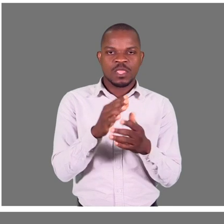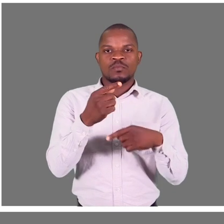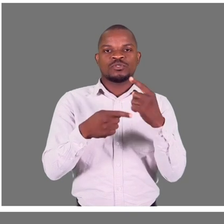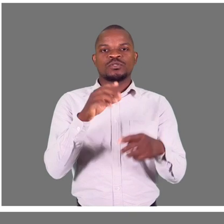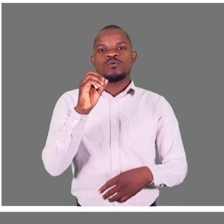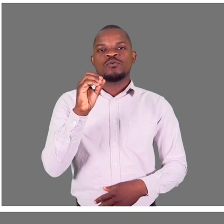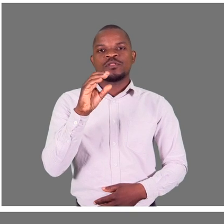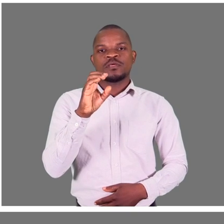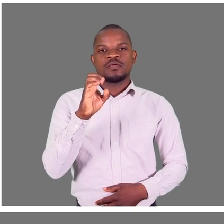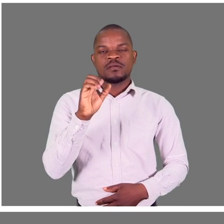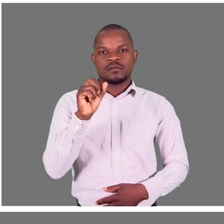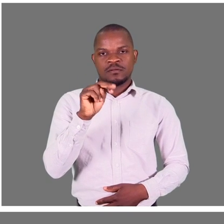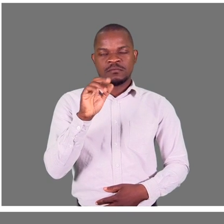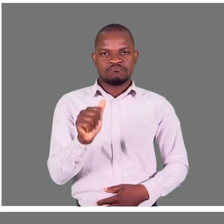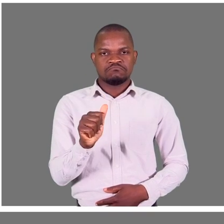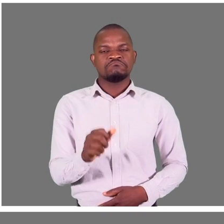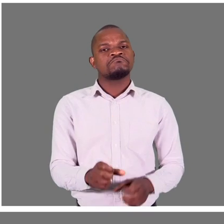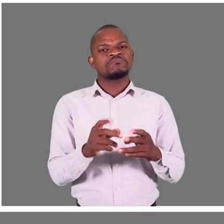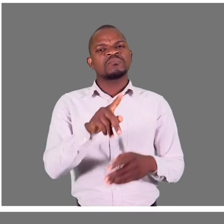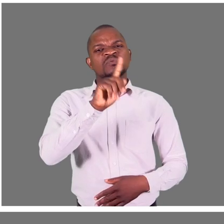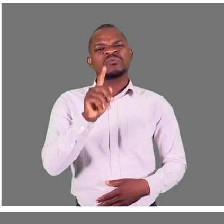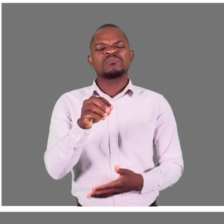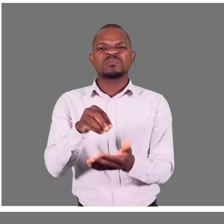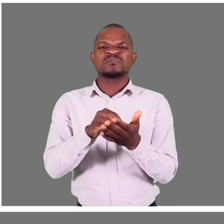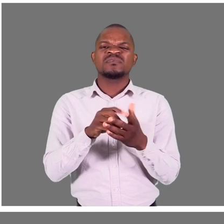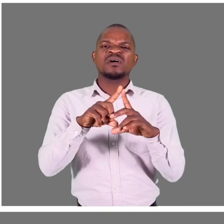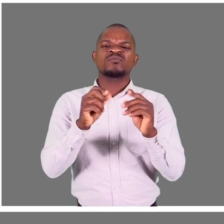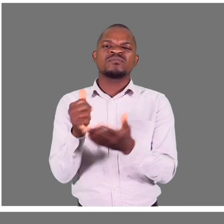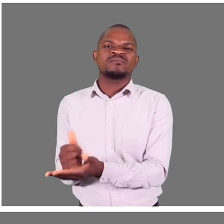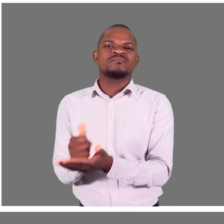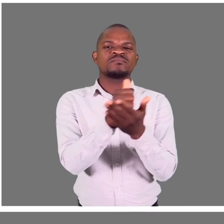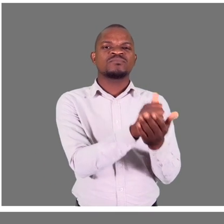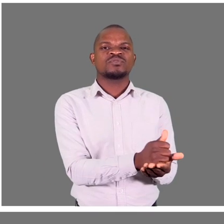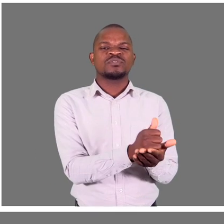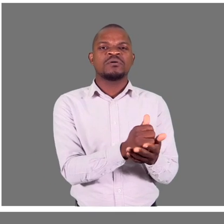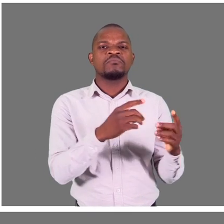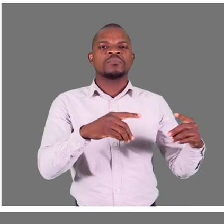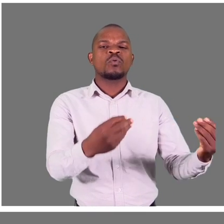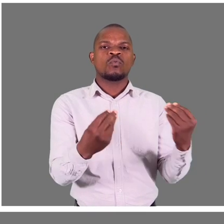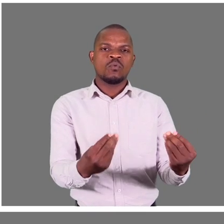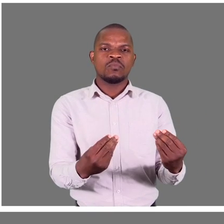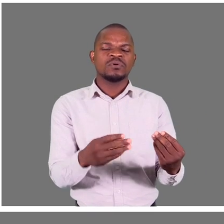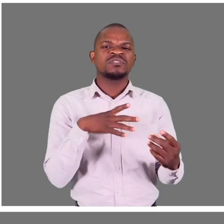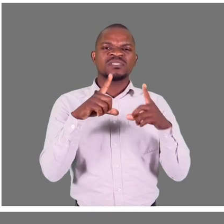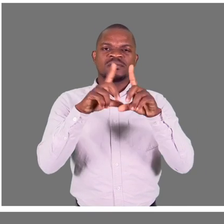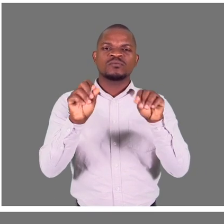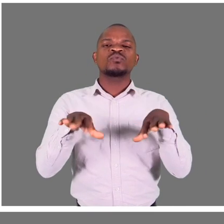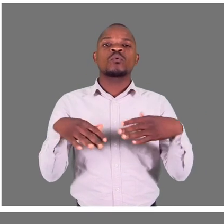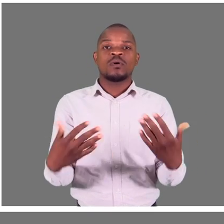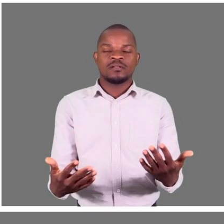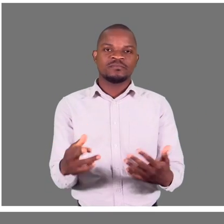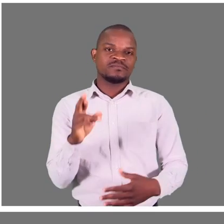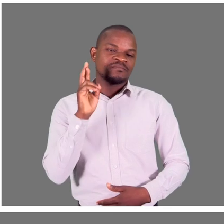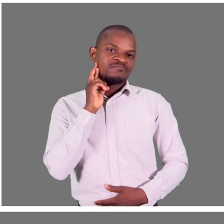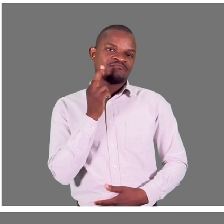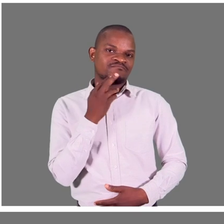And I started to about this project of Oceania, so I to it. What do Oceania can bring to the public, what